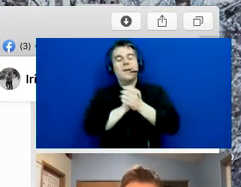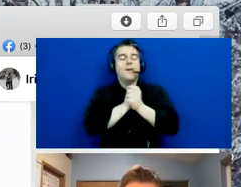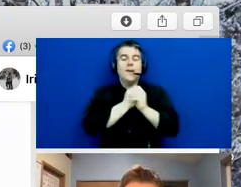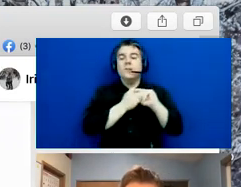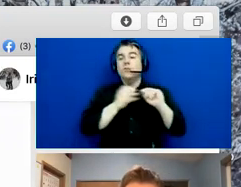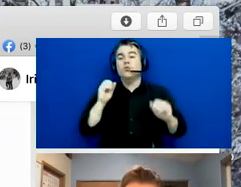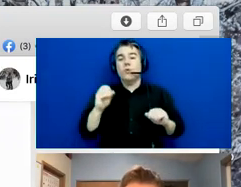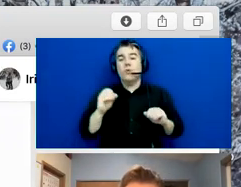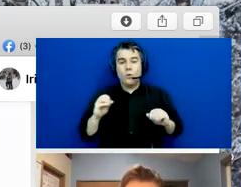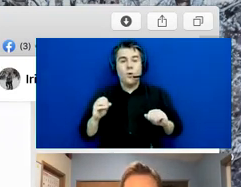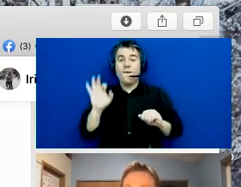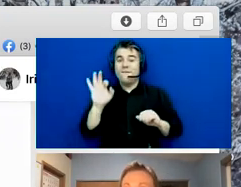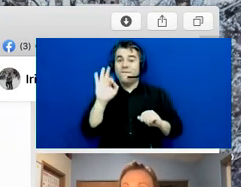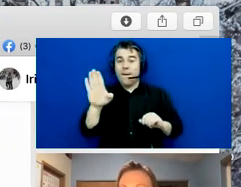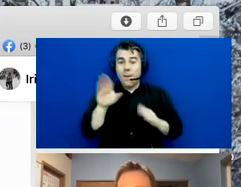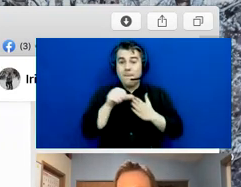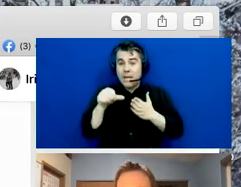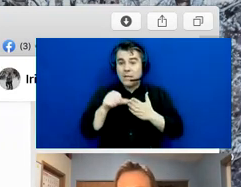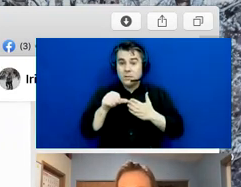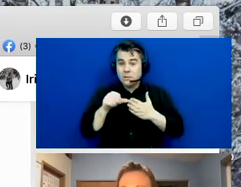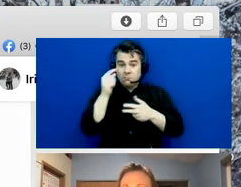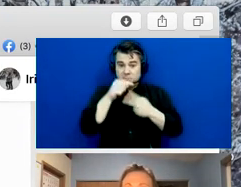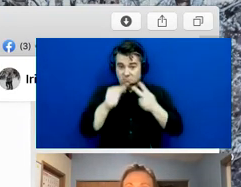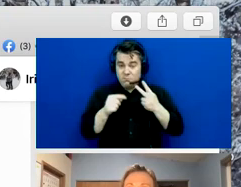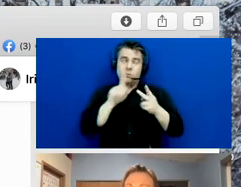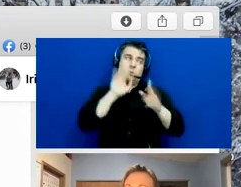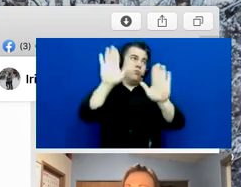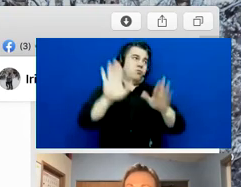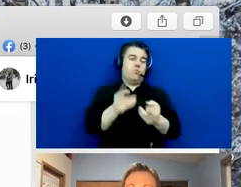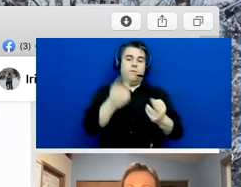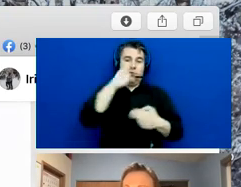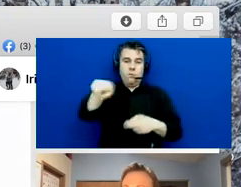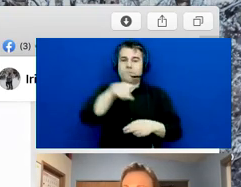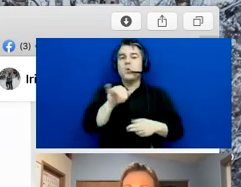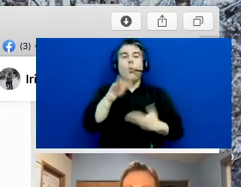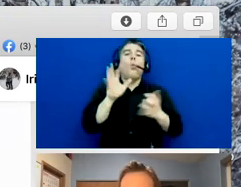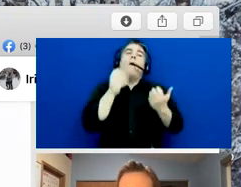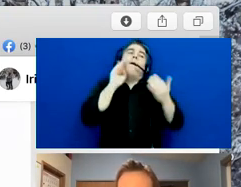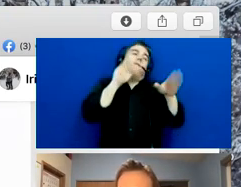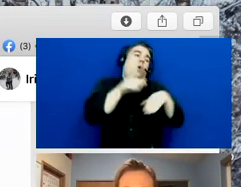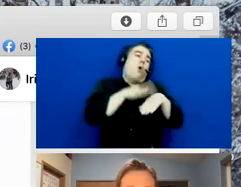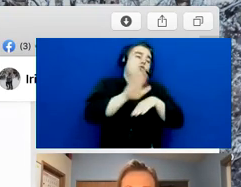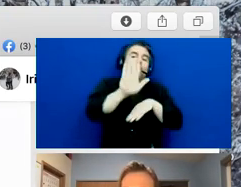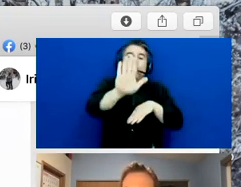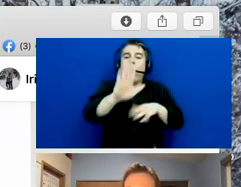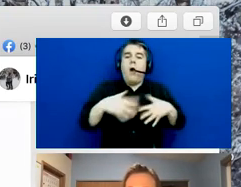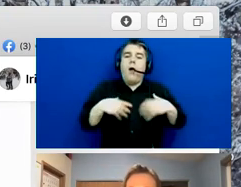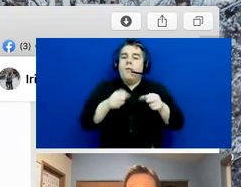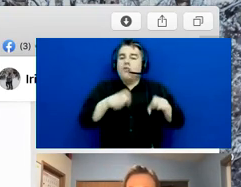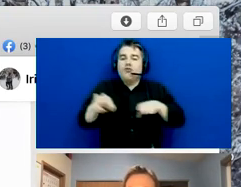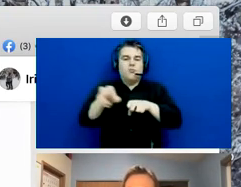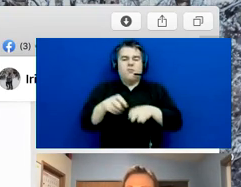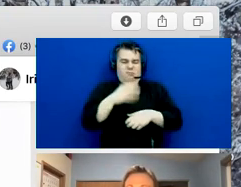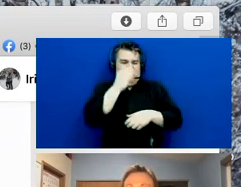those Facebook pages are a huge resource for you guys. If you are just wanting to focus in on your health journey, you're not interested in working